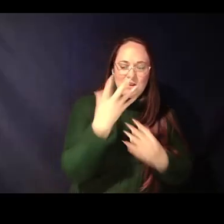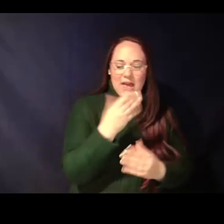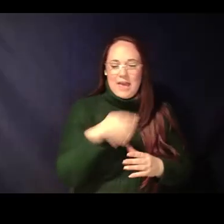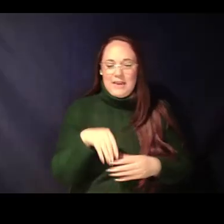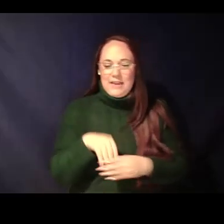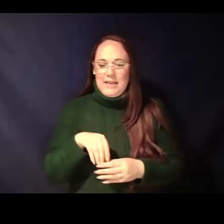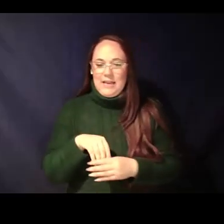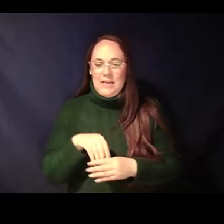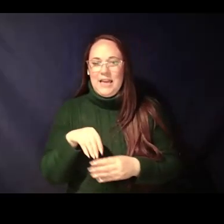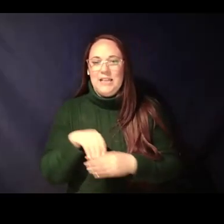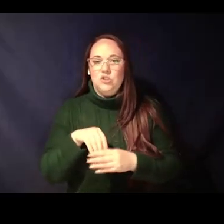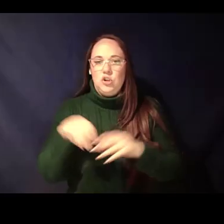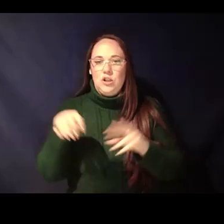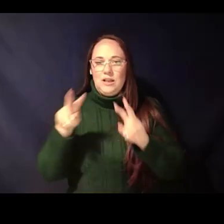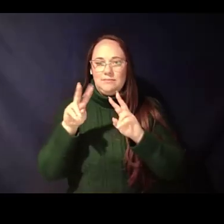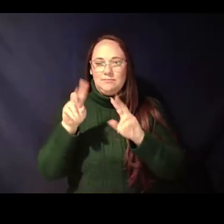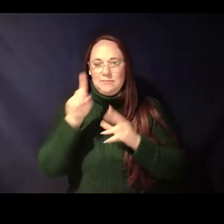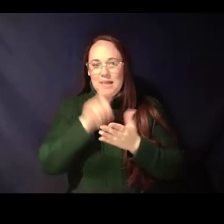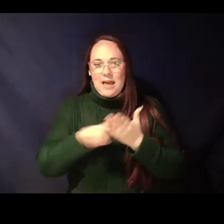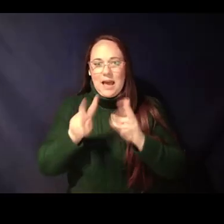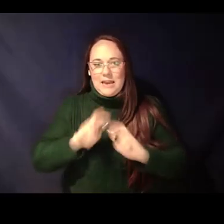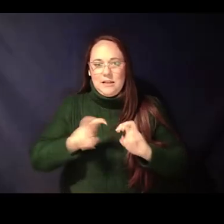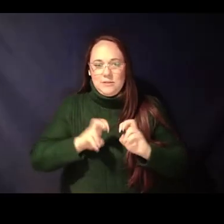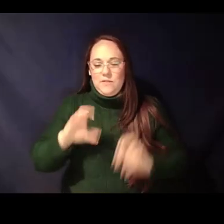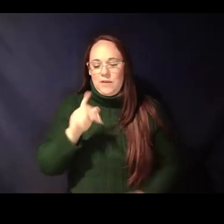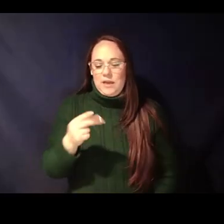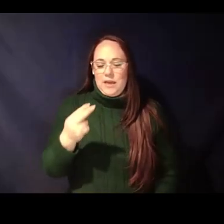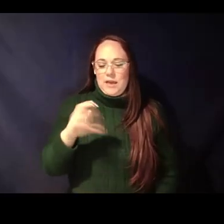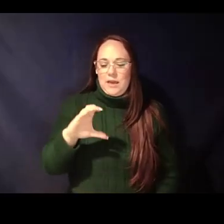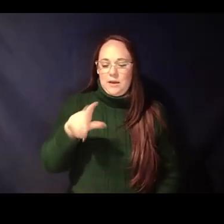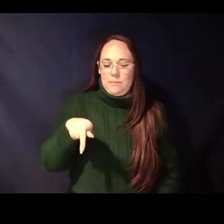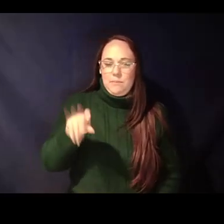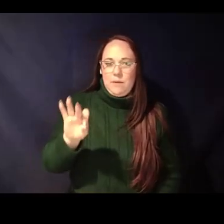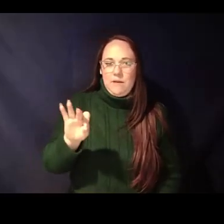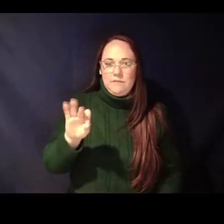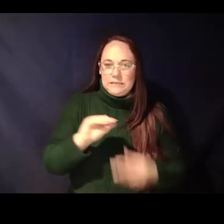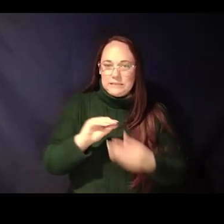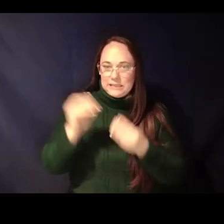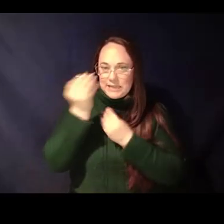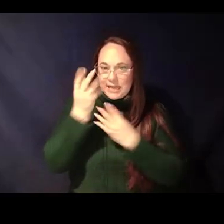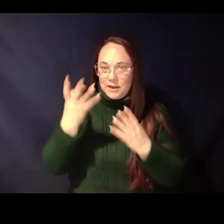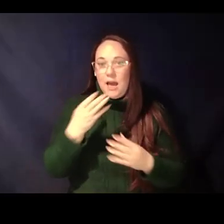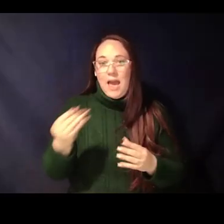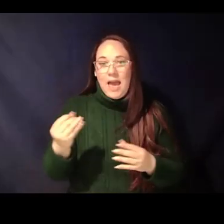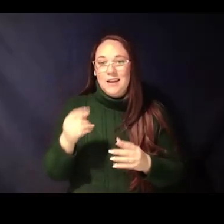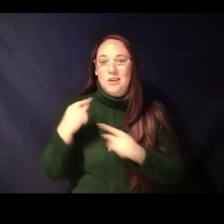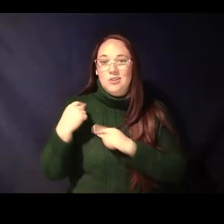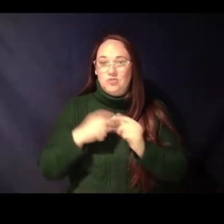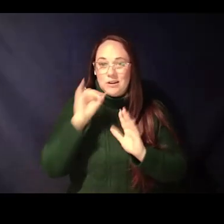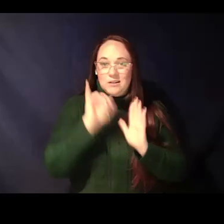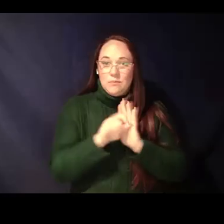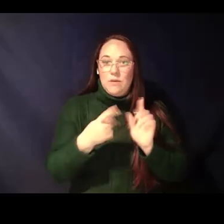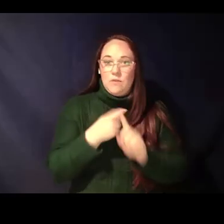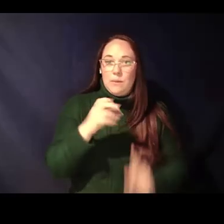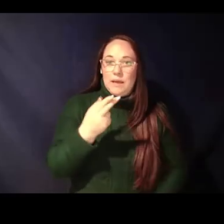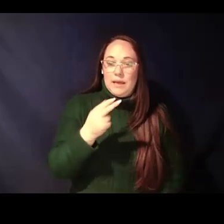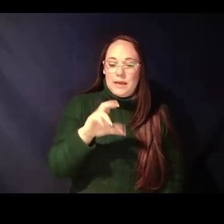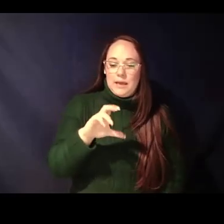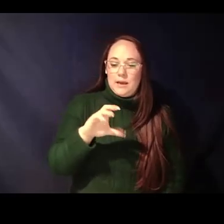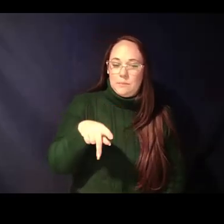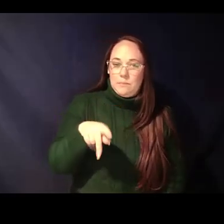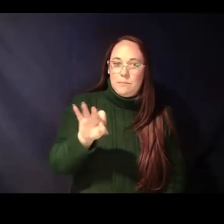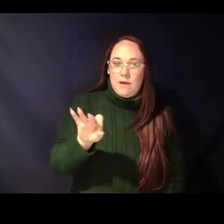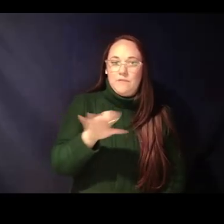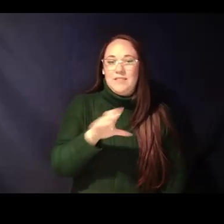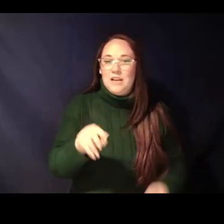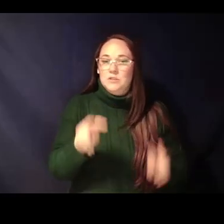independent analysis of HCPUF's data, and is a trend that was identified by HCPUF, in which it's actively monitoring and responding